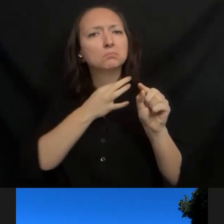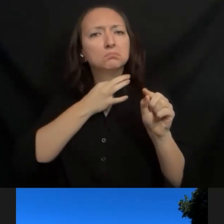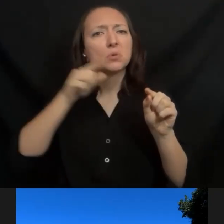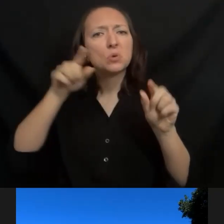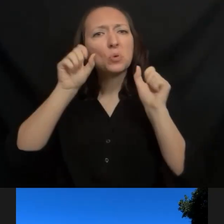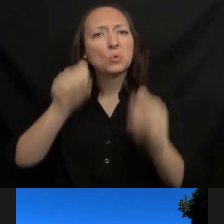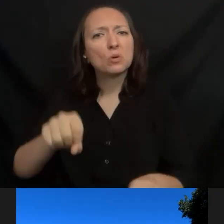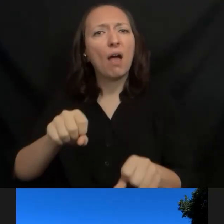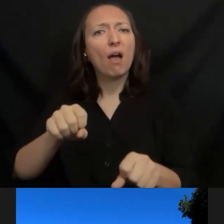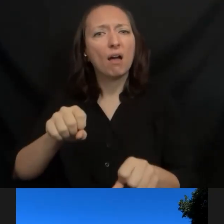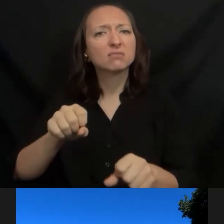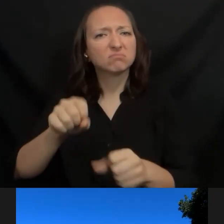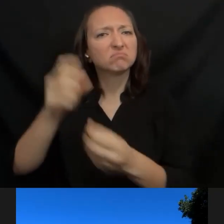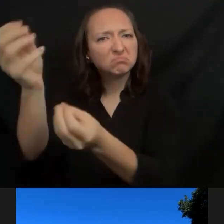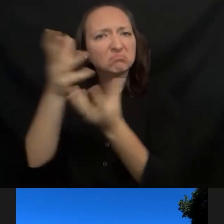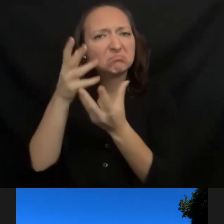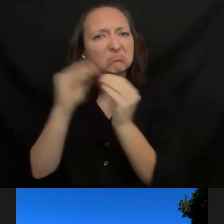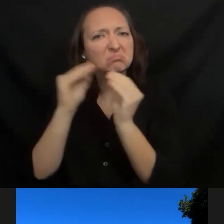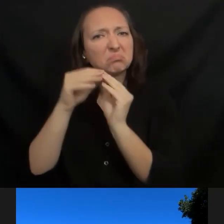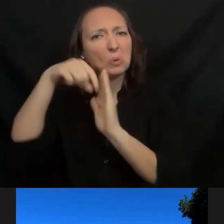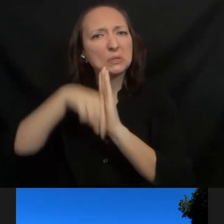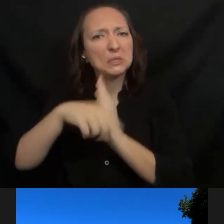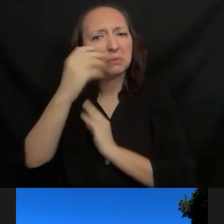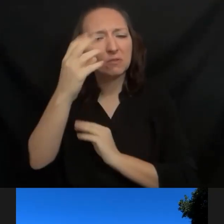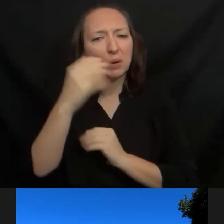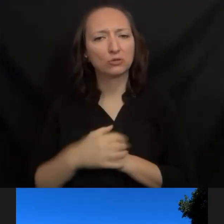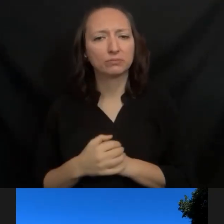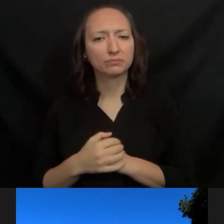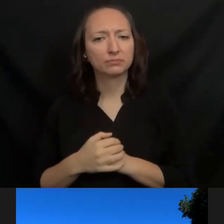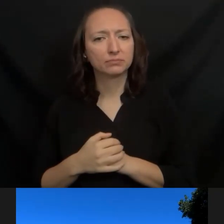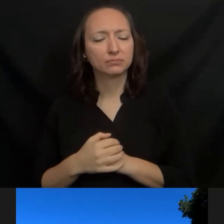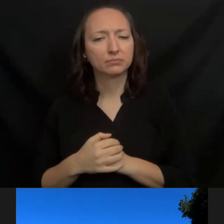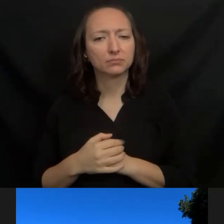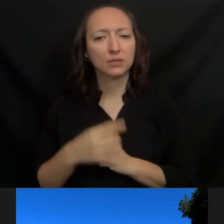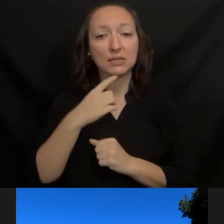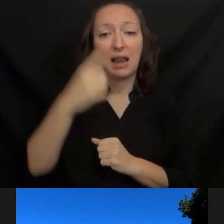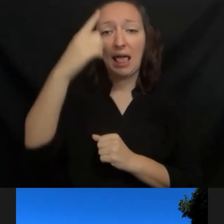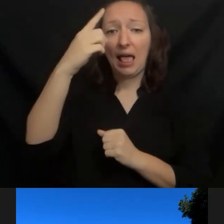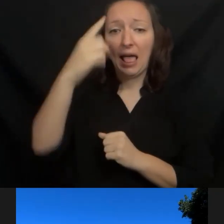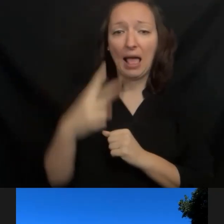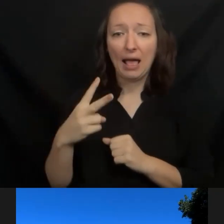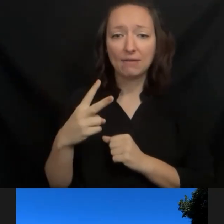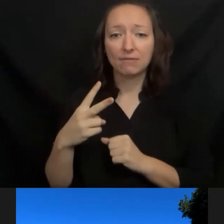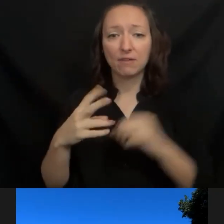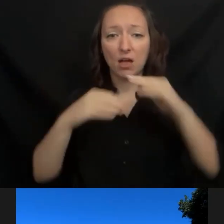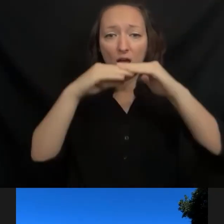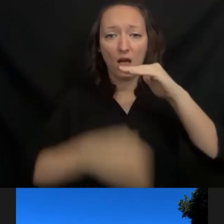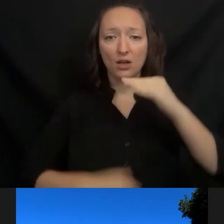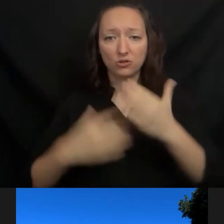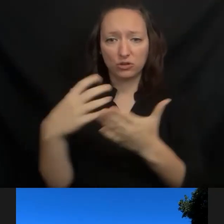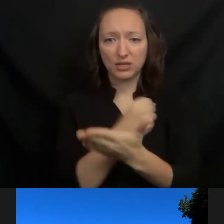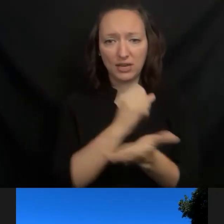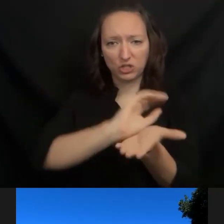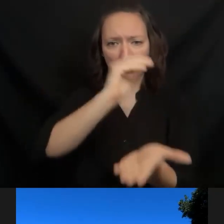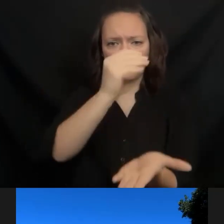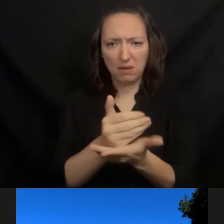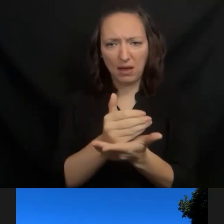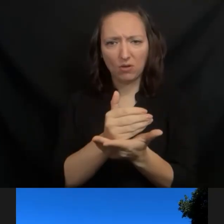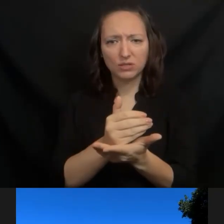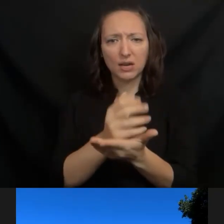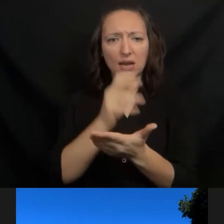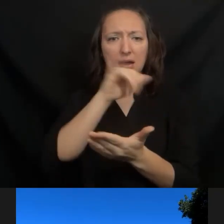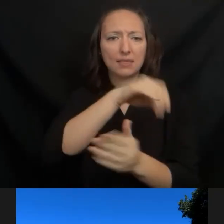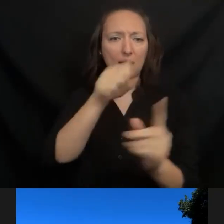on. Sure. It said that half of the under collection amount is attributable to the Penvest water charge, which can